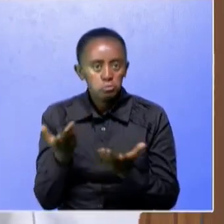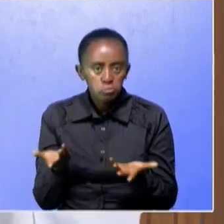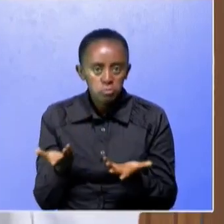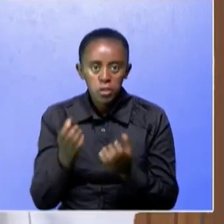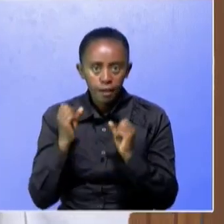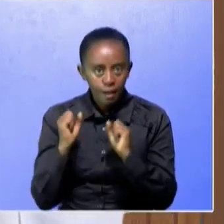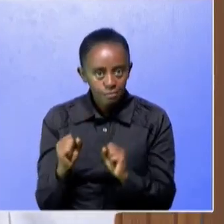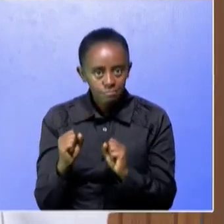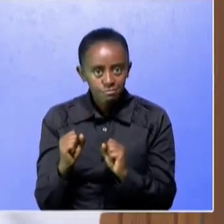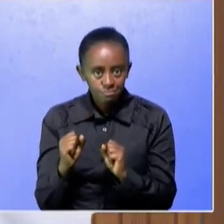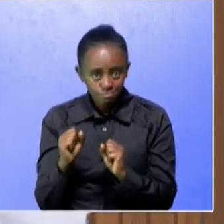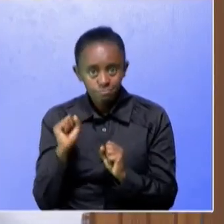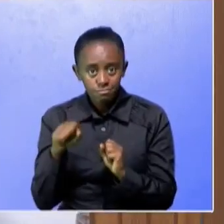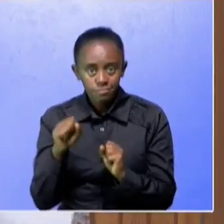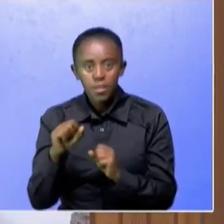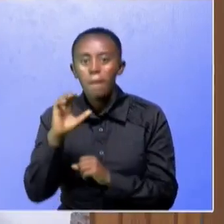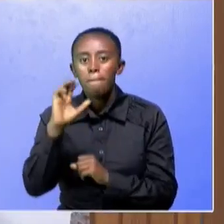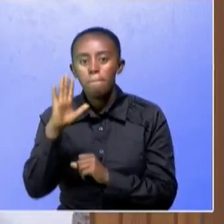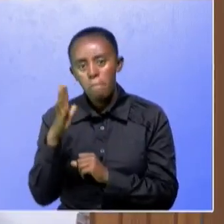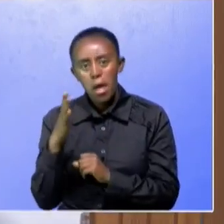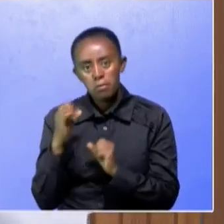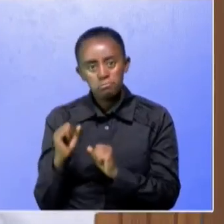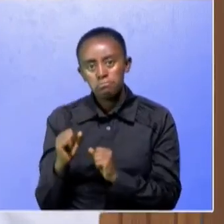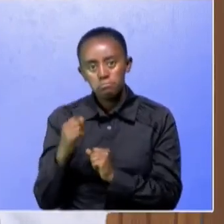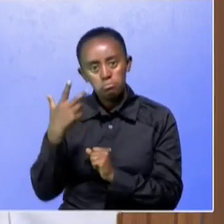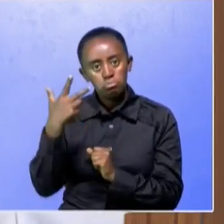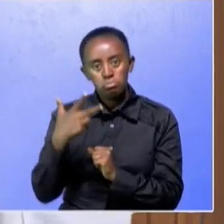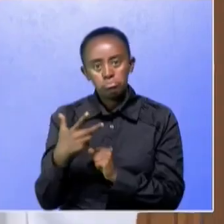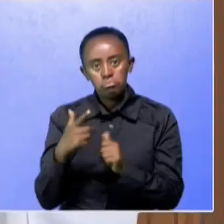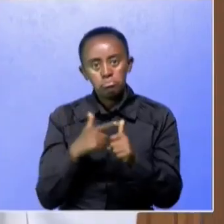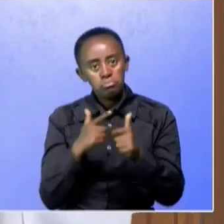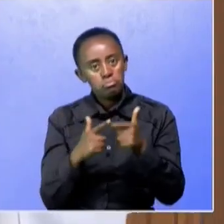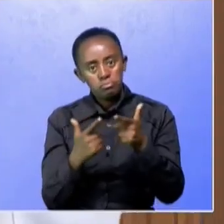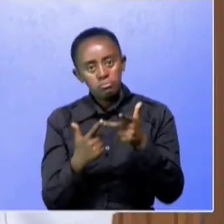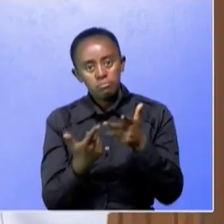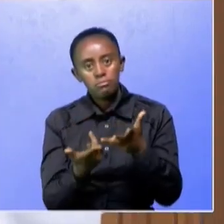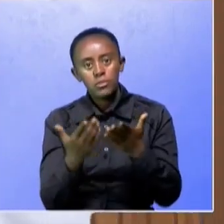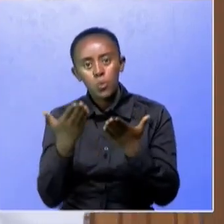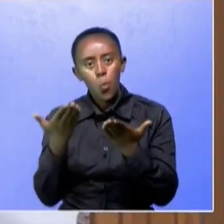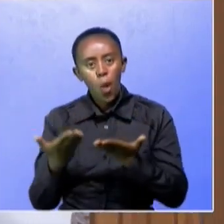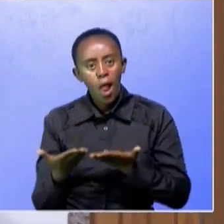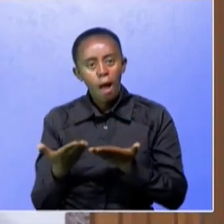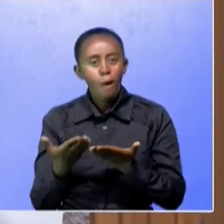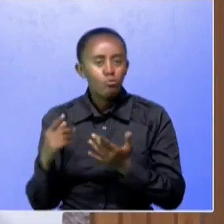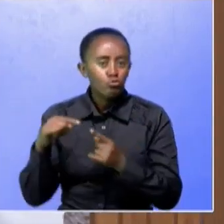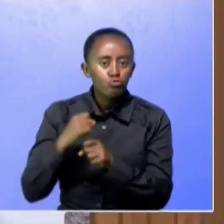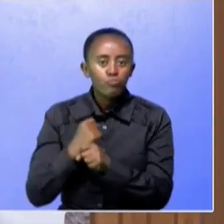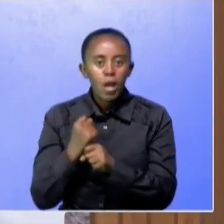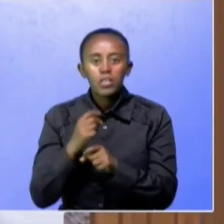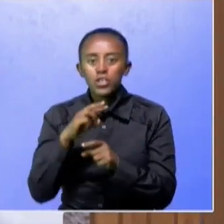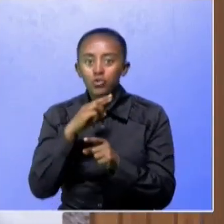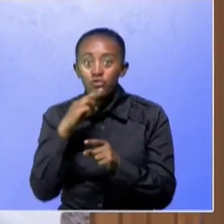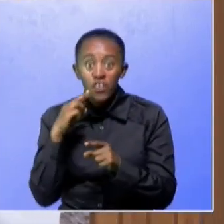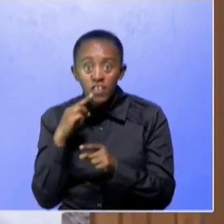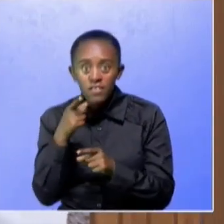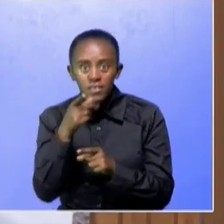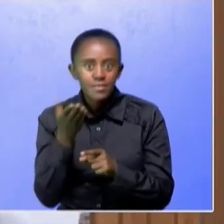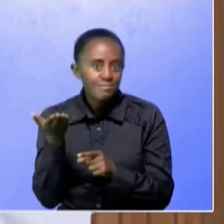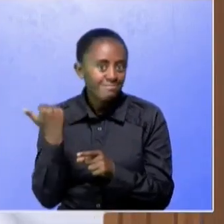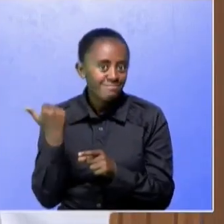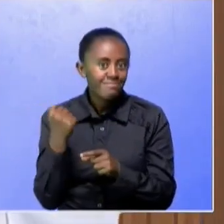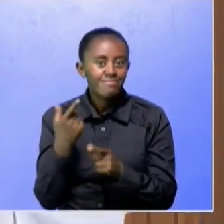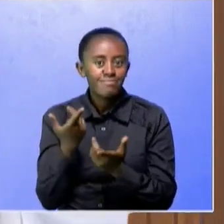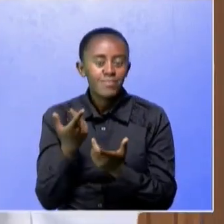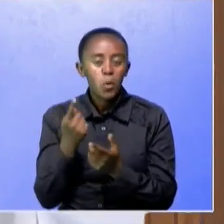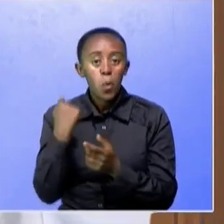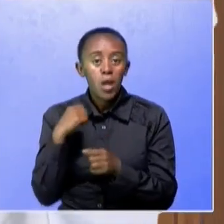possible there, right? May also that is possible where, there. You are welcome to practice those verbs that we did when we